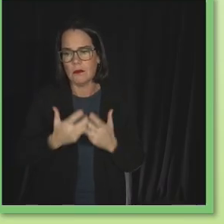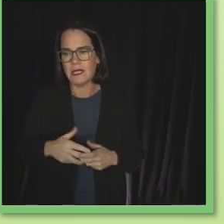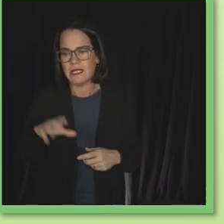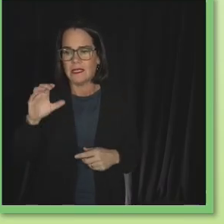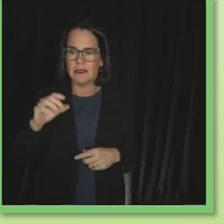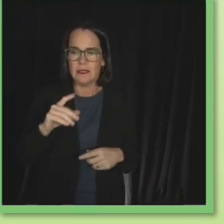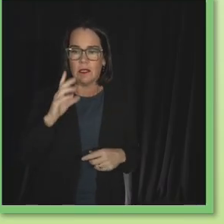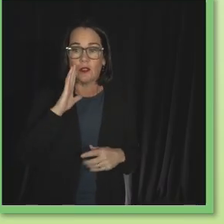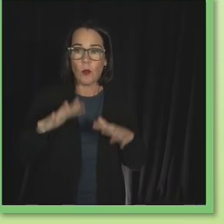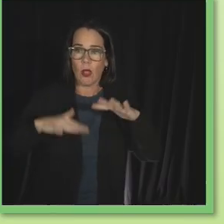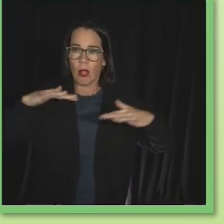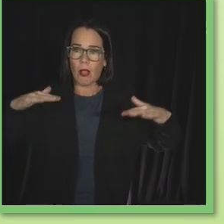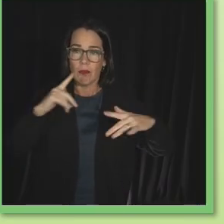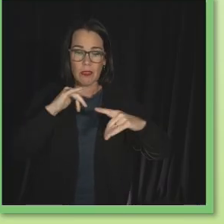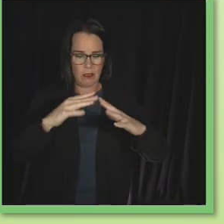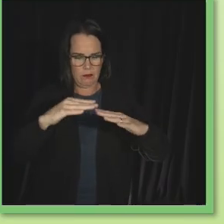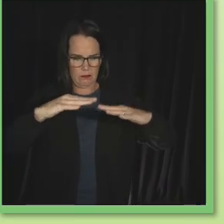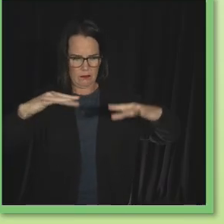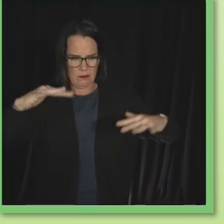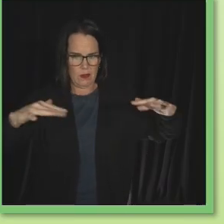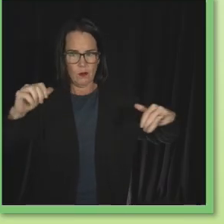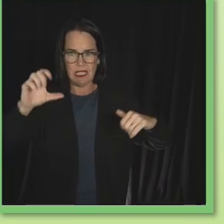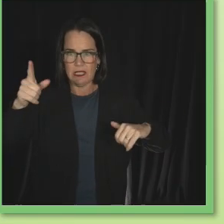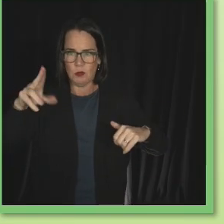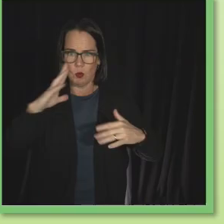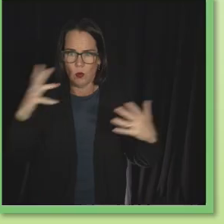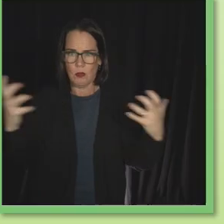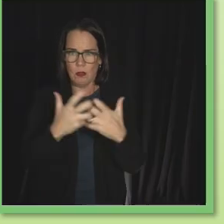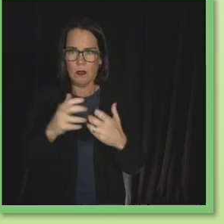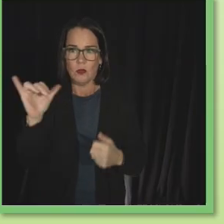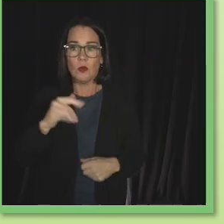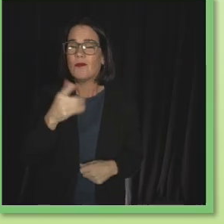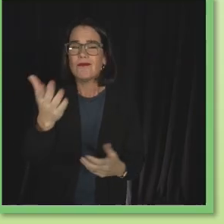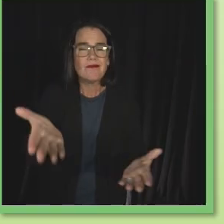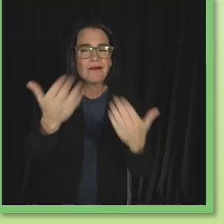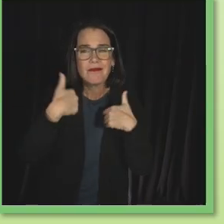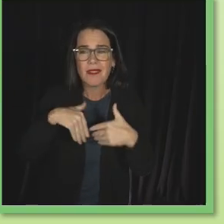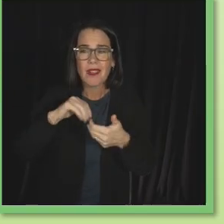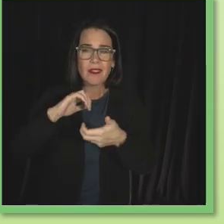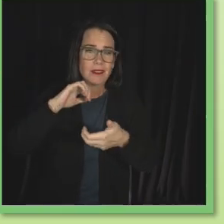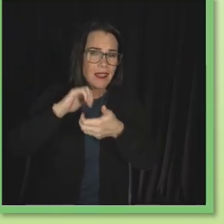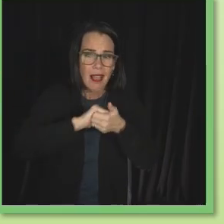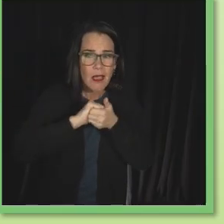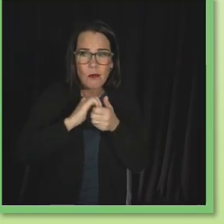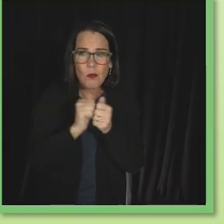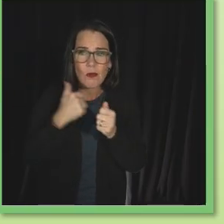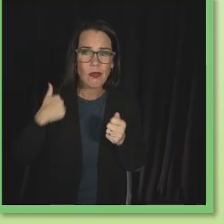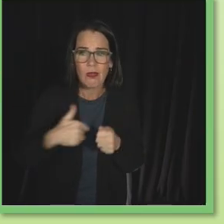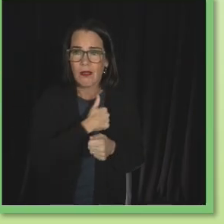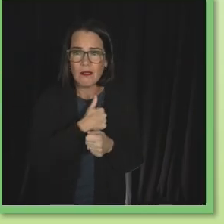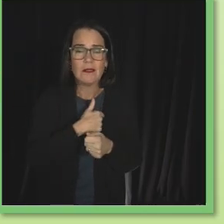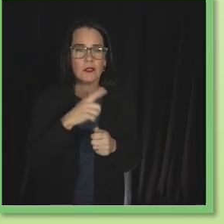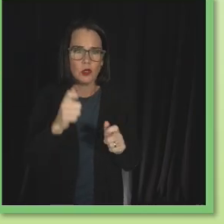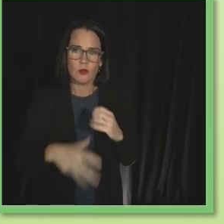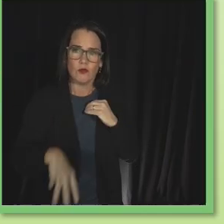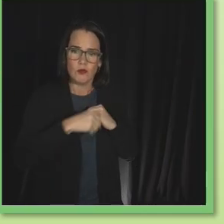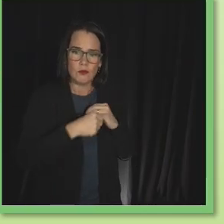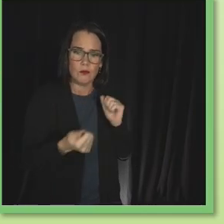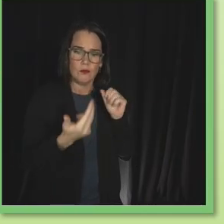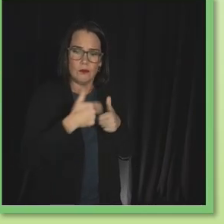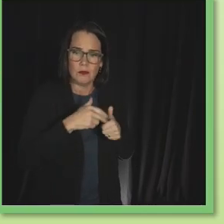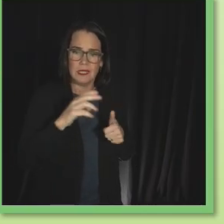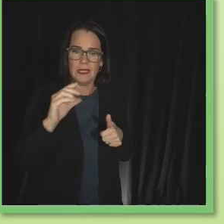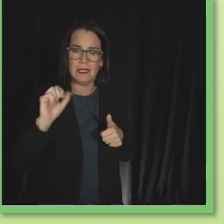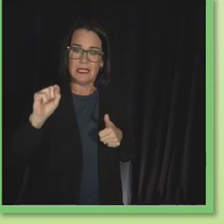CPU topology. So all of you are welcome to collaborate in this journey. You can join SIG Network